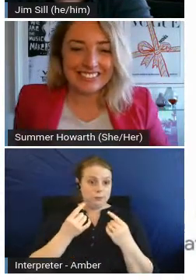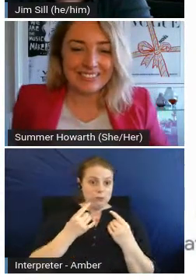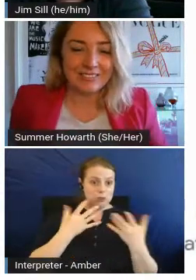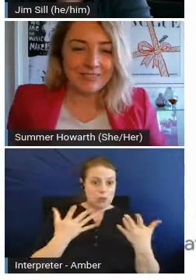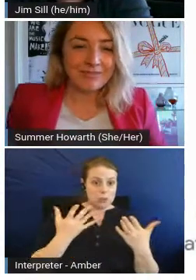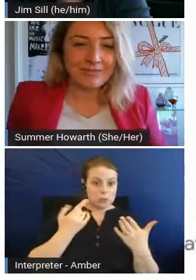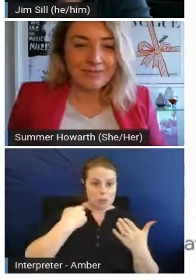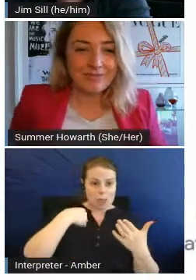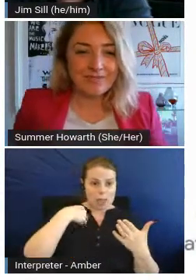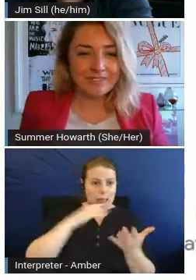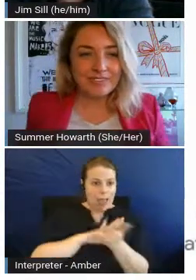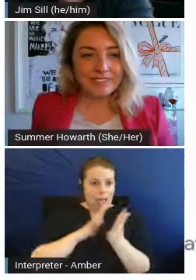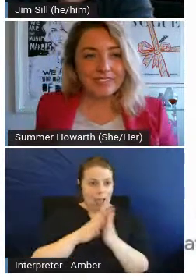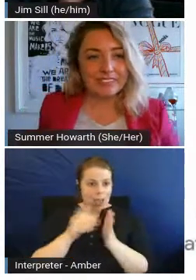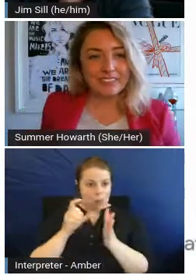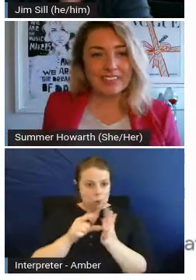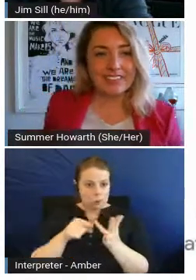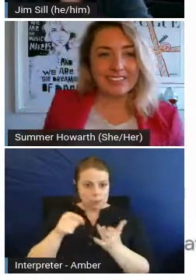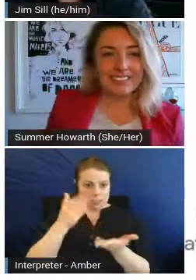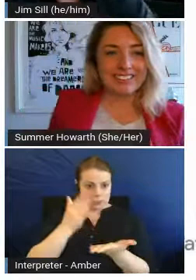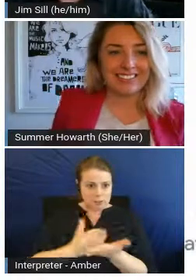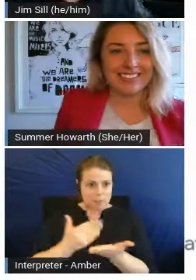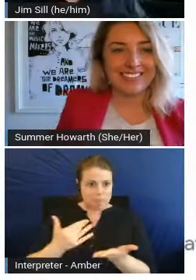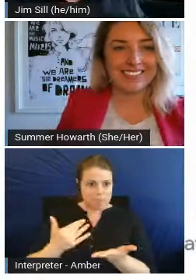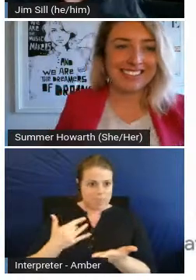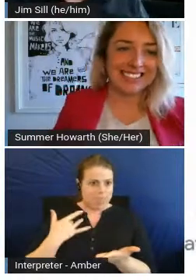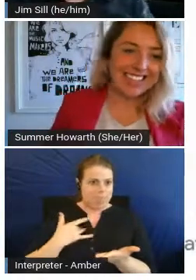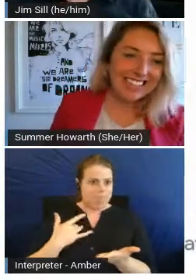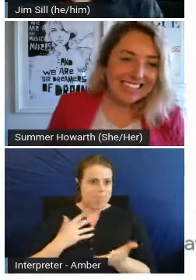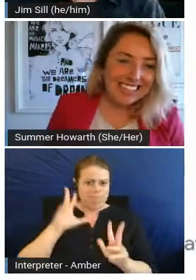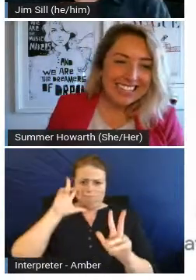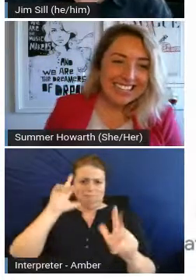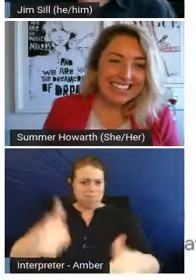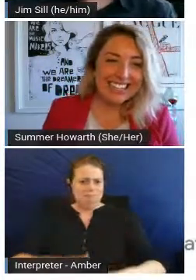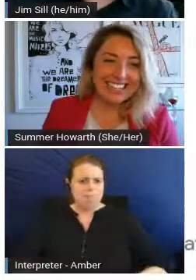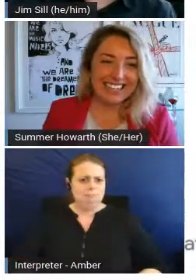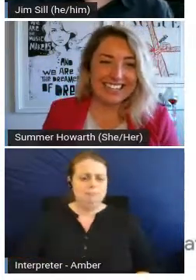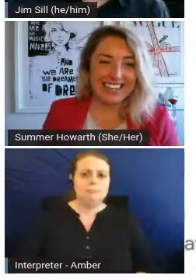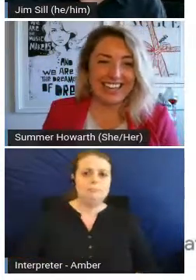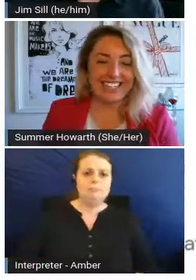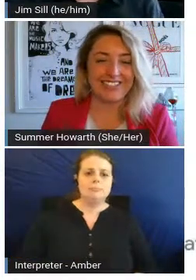in practice, Jim, right? I love it. Sounds good.